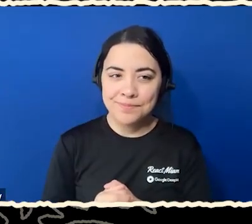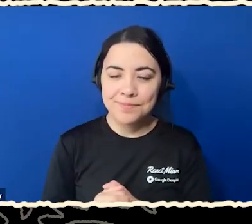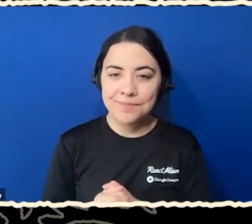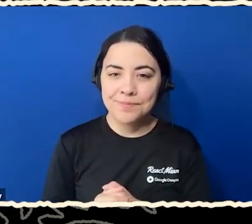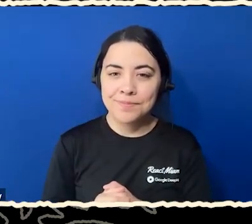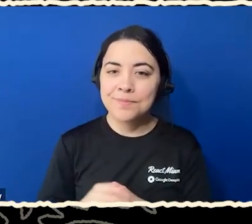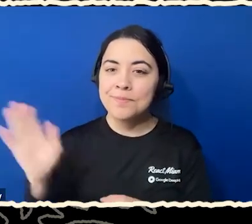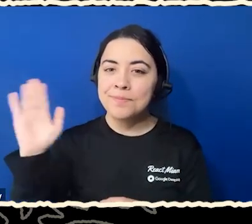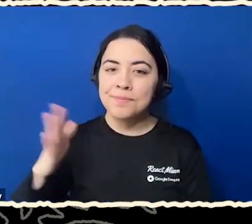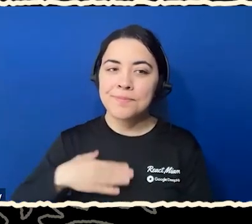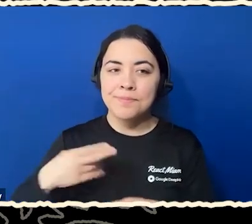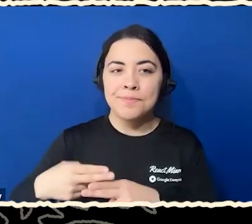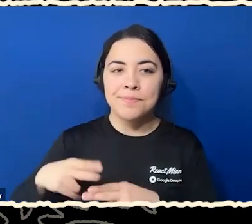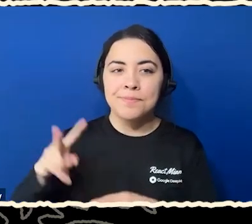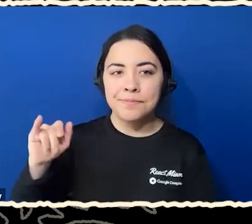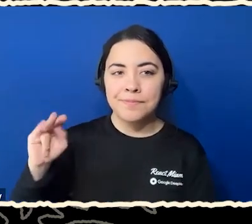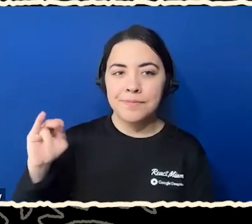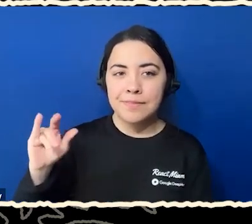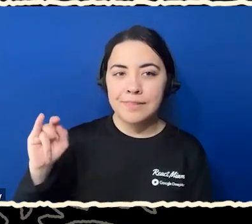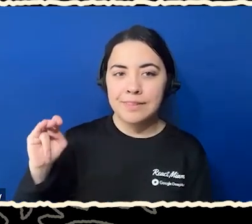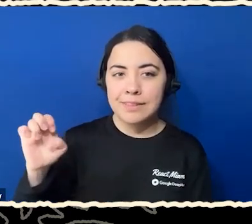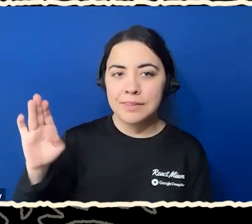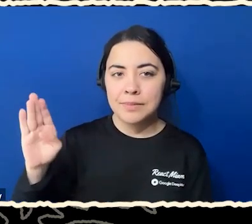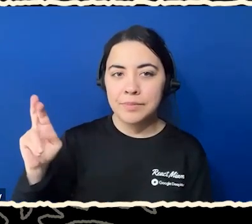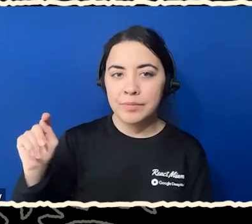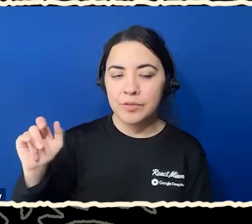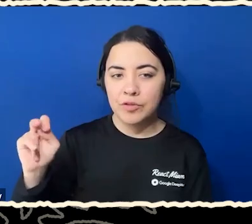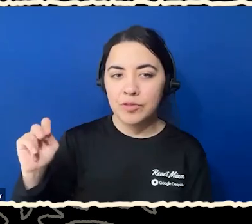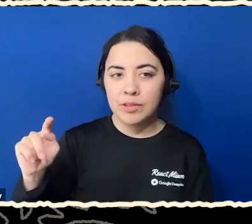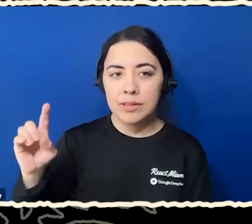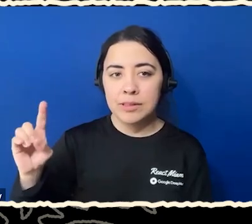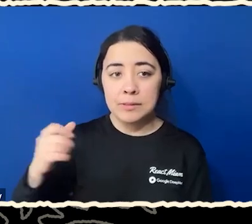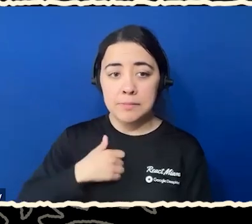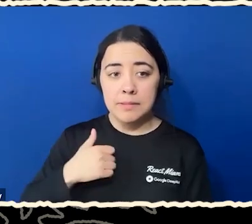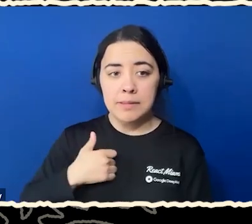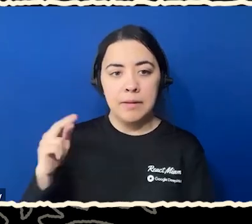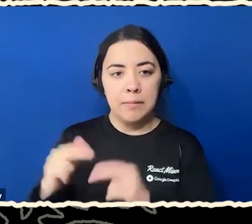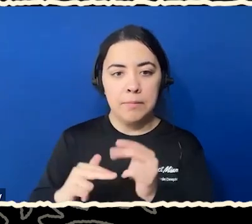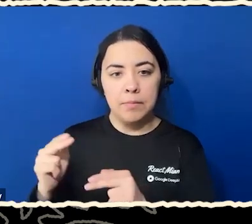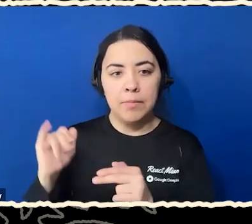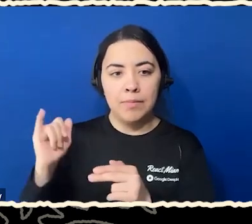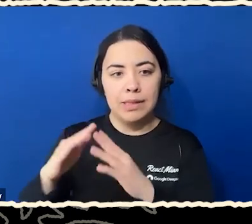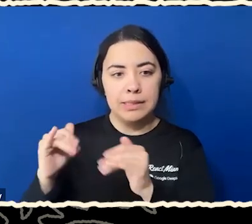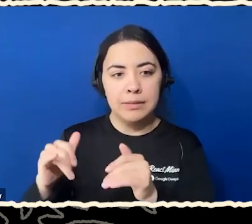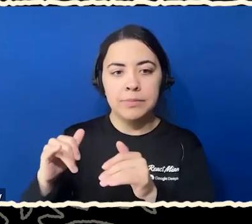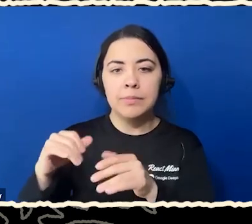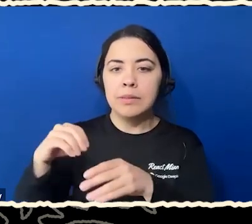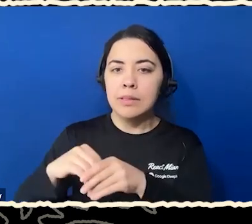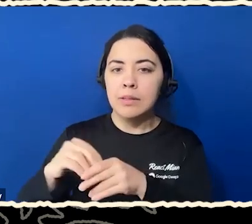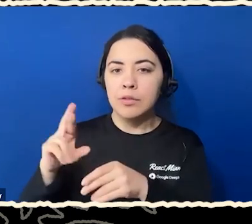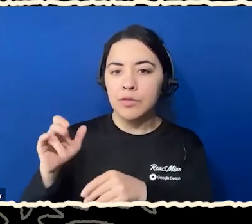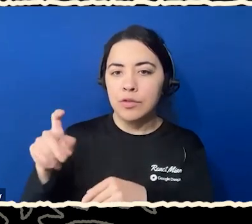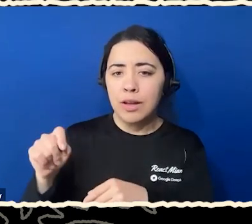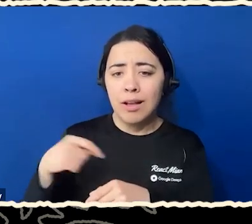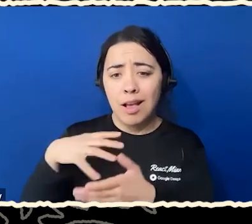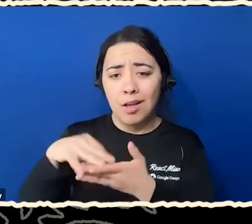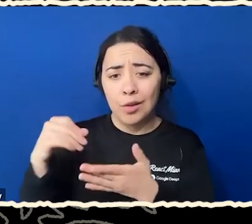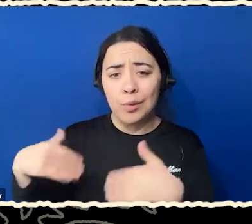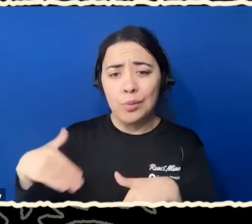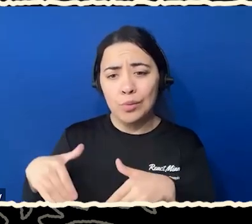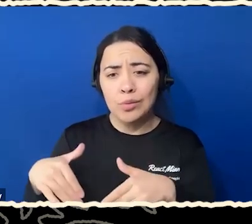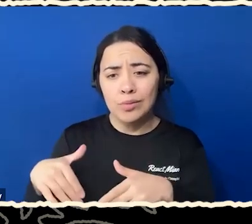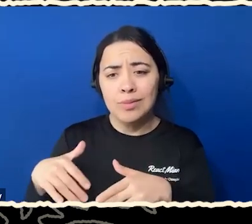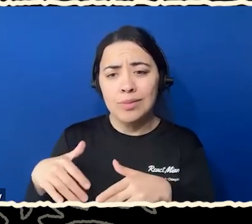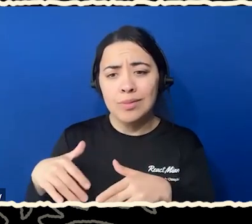Hi, I'm Vinceline Bertrand, and I build agentic systems in React, and I've learned the hard way how quickly they can break a